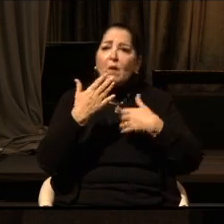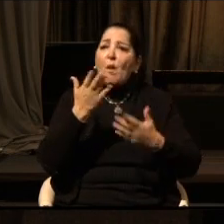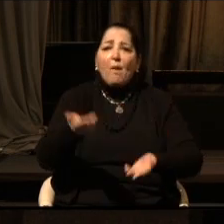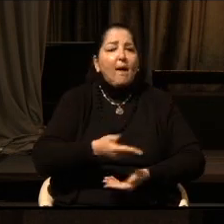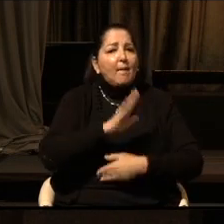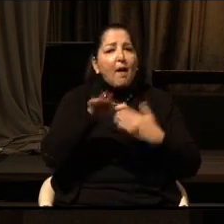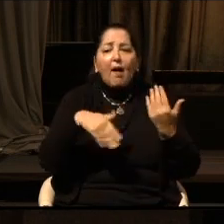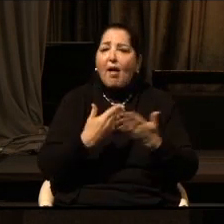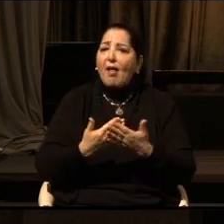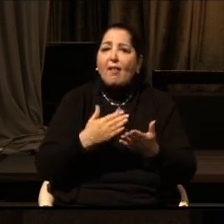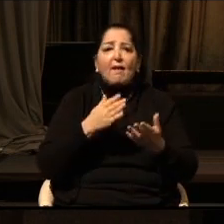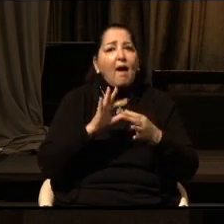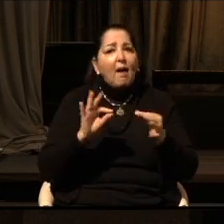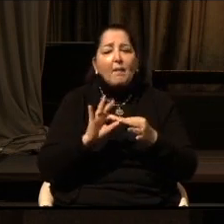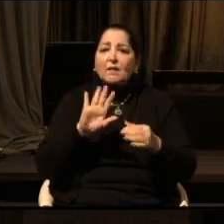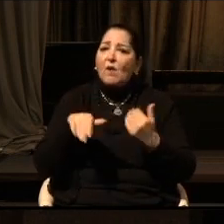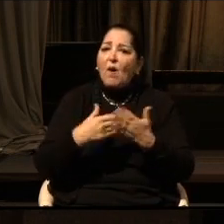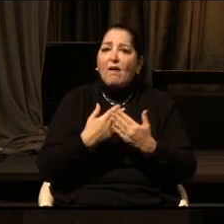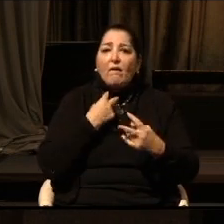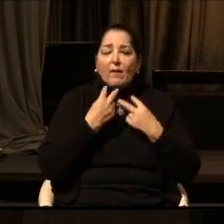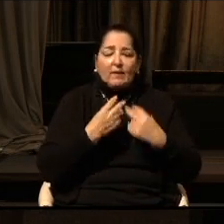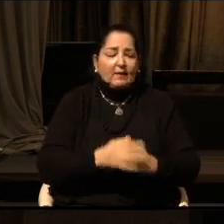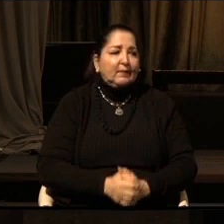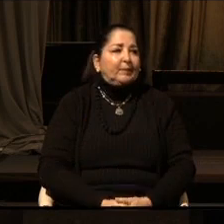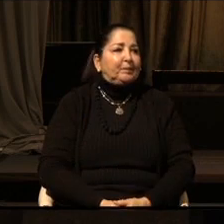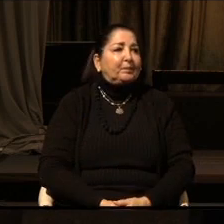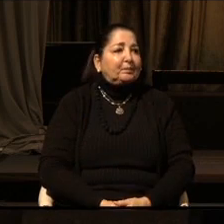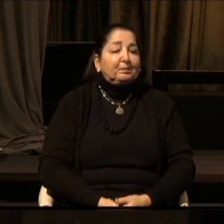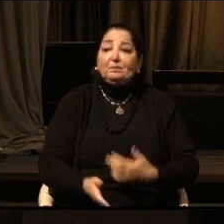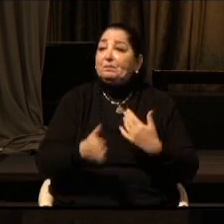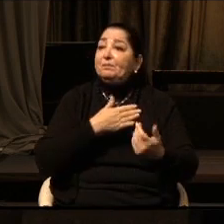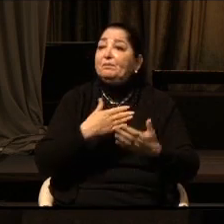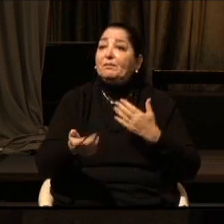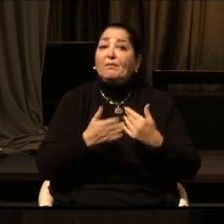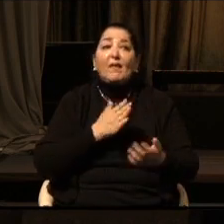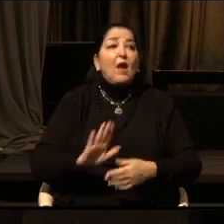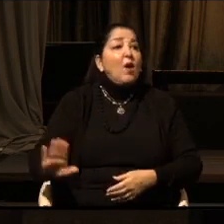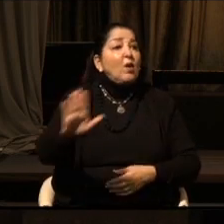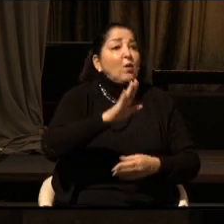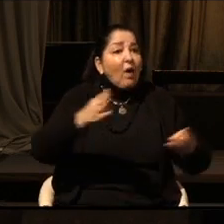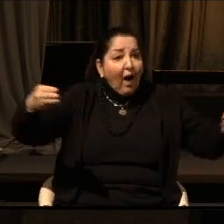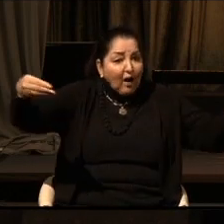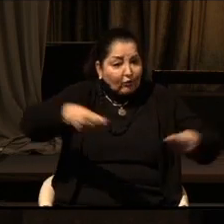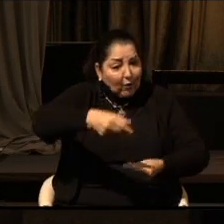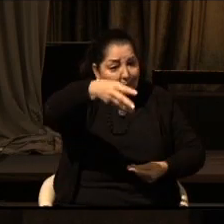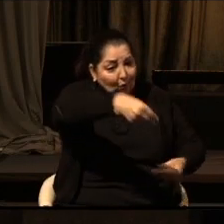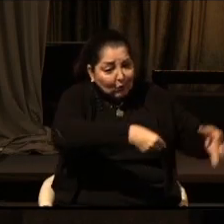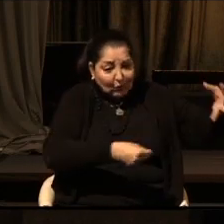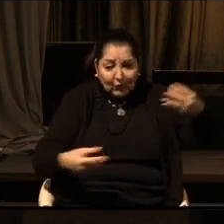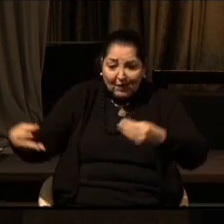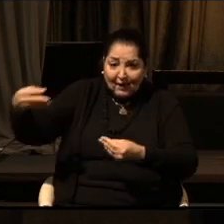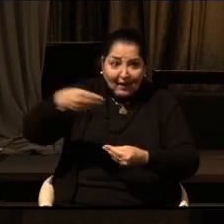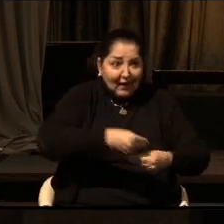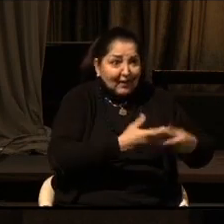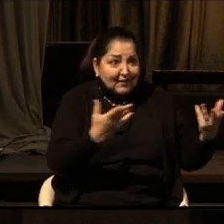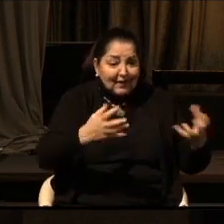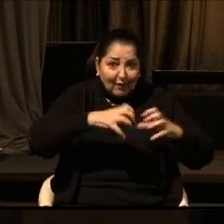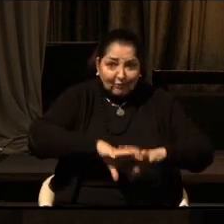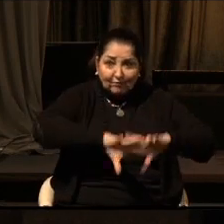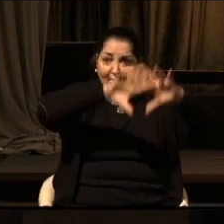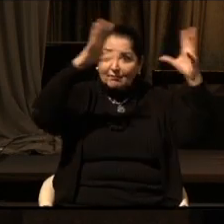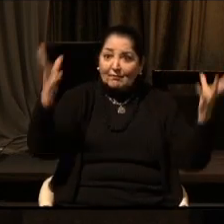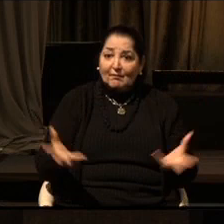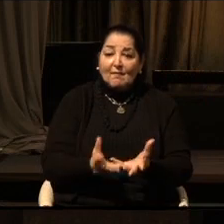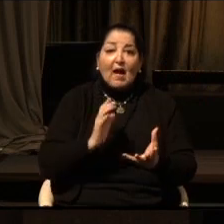way, we will bring your contributions into this room and into what will be a decidedly interactive